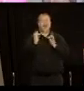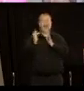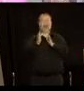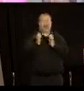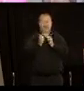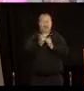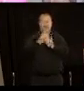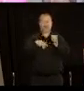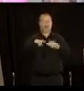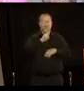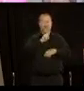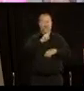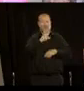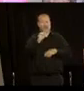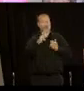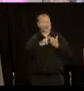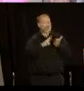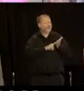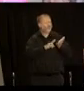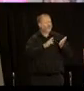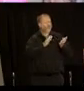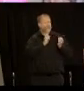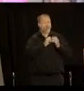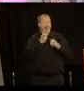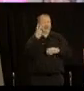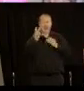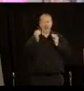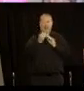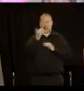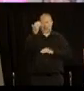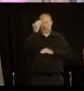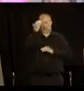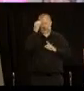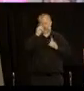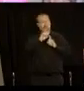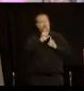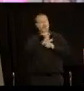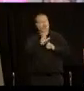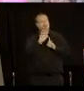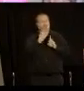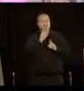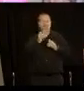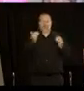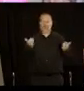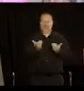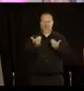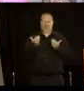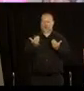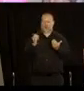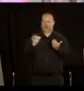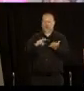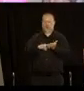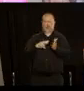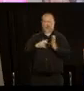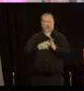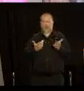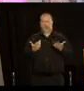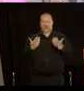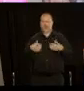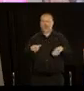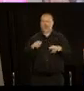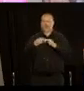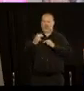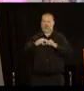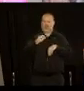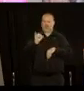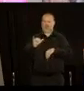some of the vendors here and to bring more visibility to something that is very real, which is, just to even build